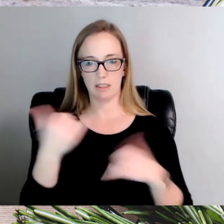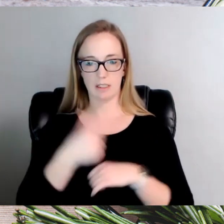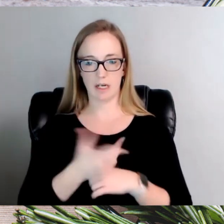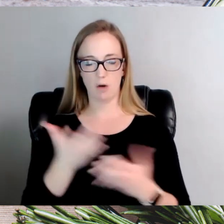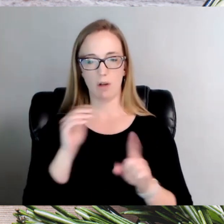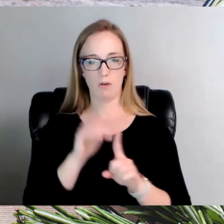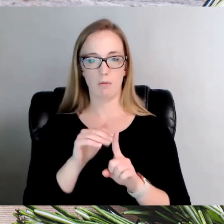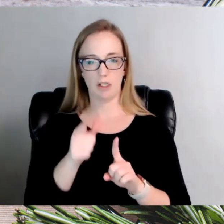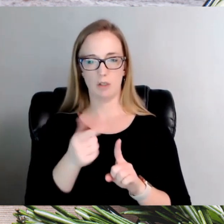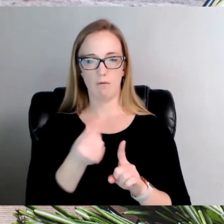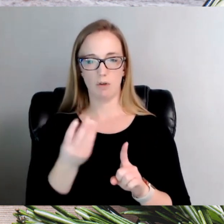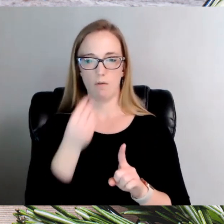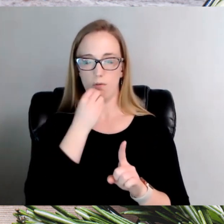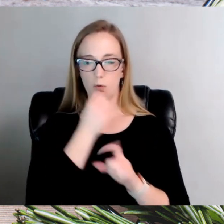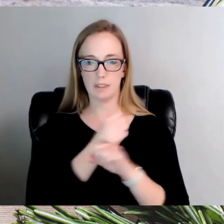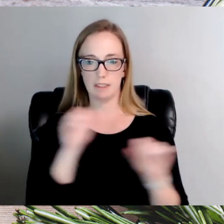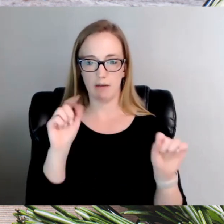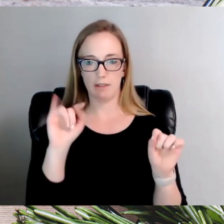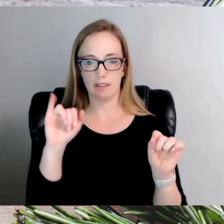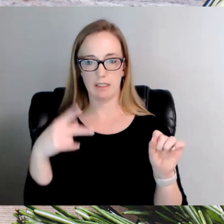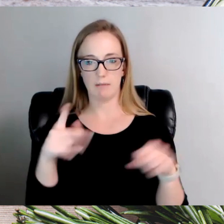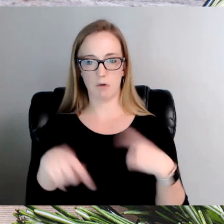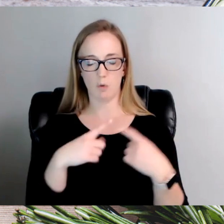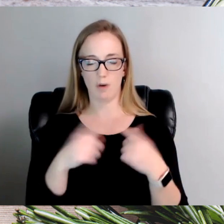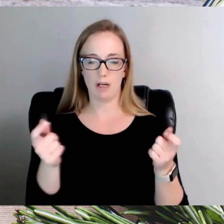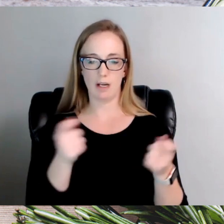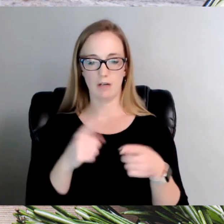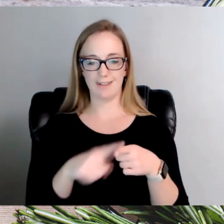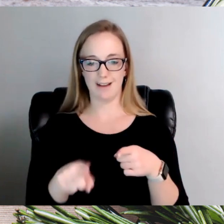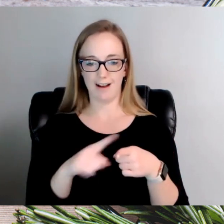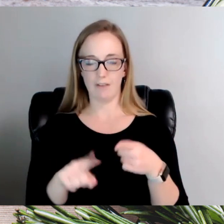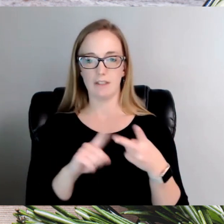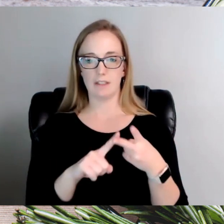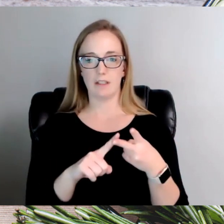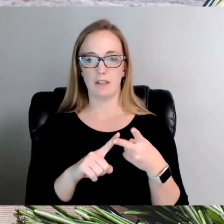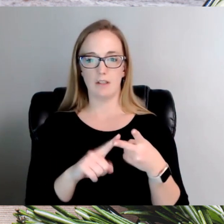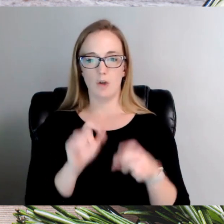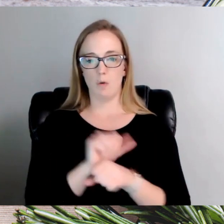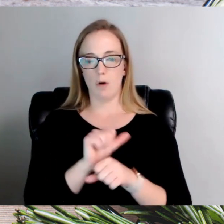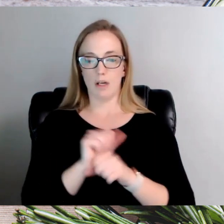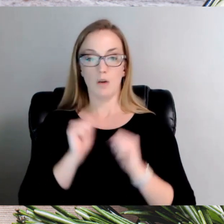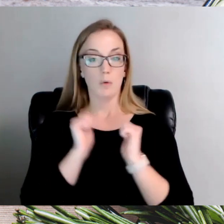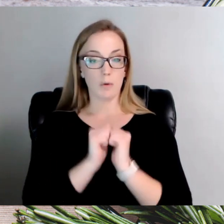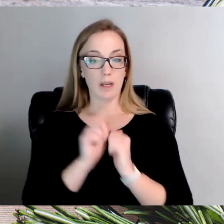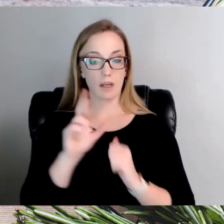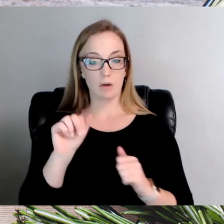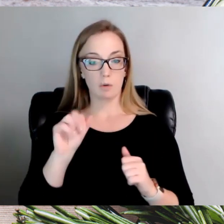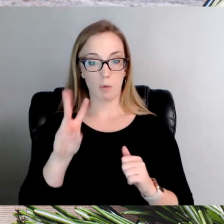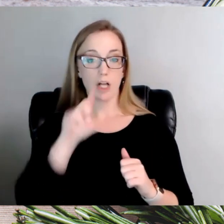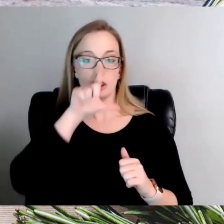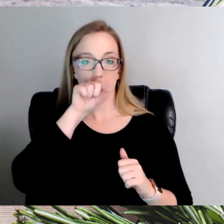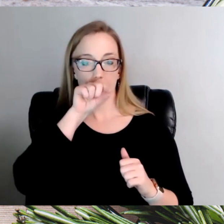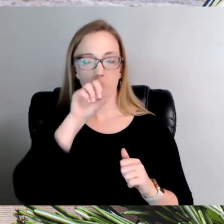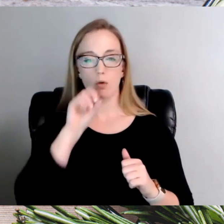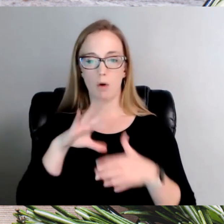food safety tips when handling knives and working with raw poultry